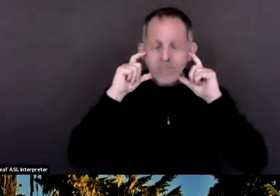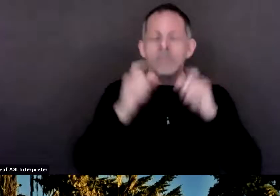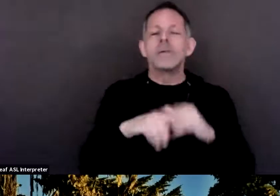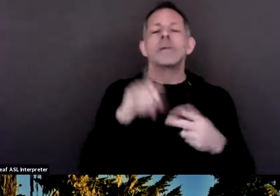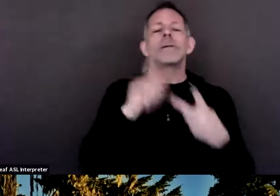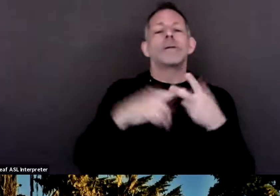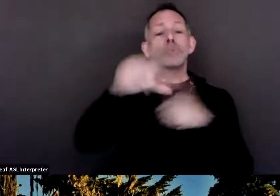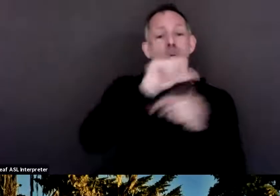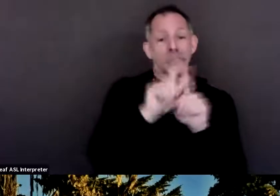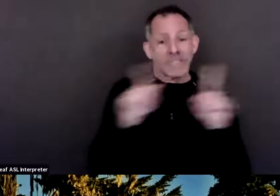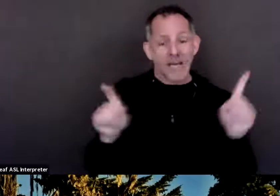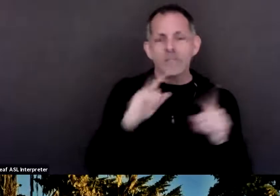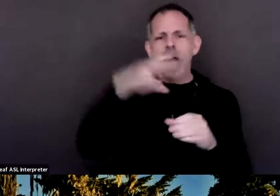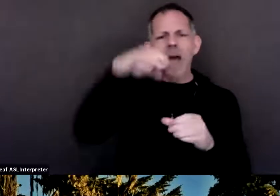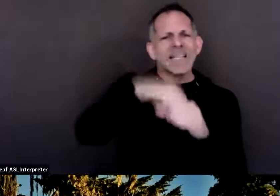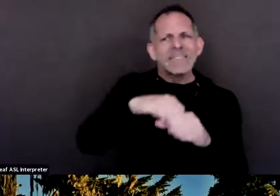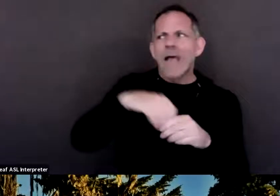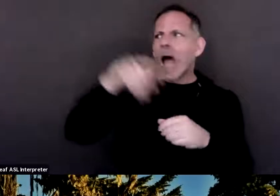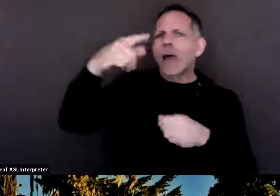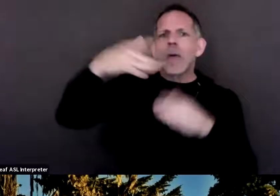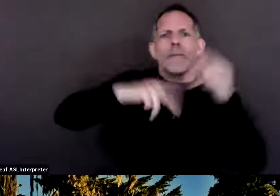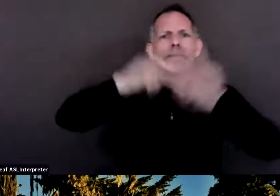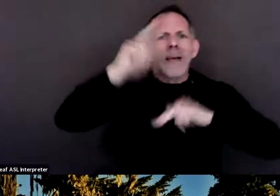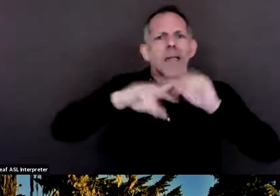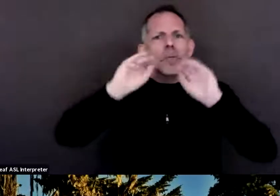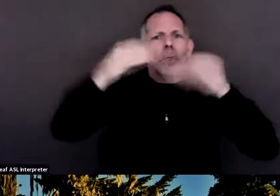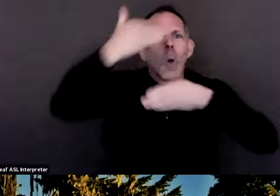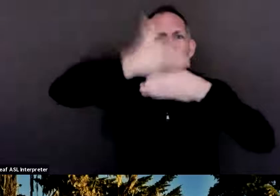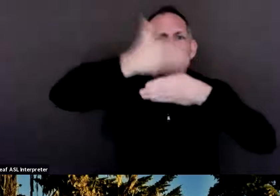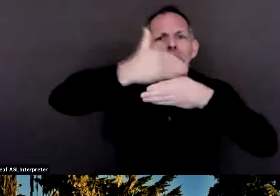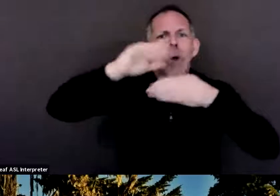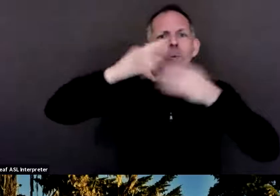It's just, not a good idea right